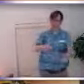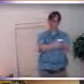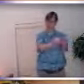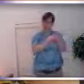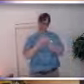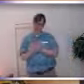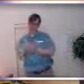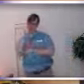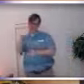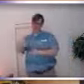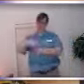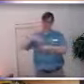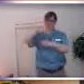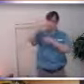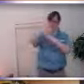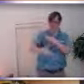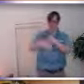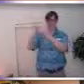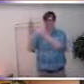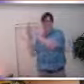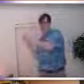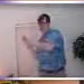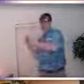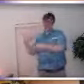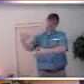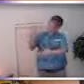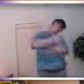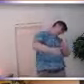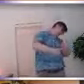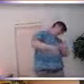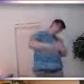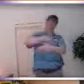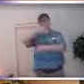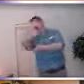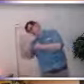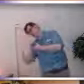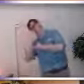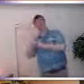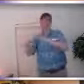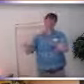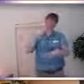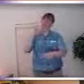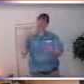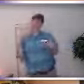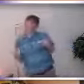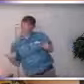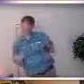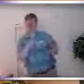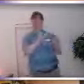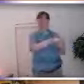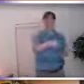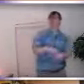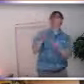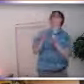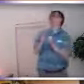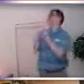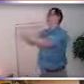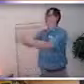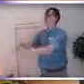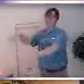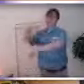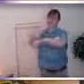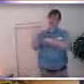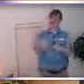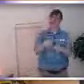take you out of it. So you're not phasing in, you're not phasing out. Doesn't matter what situation is going on. Doesn't matter